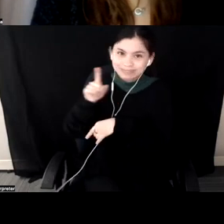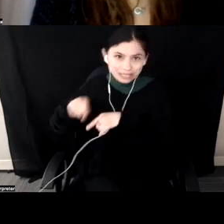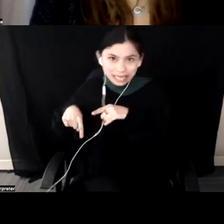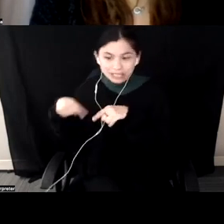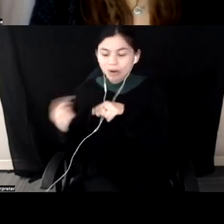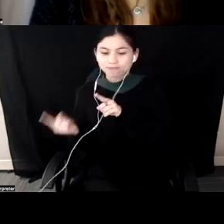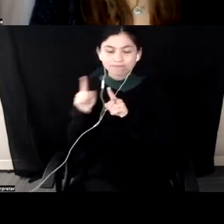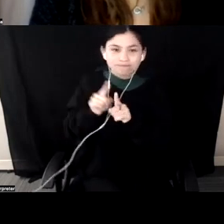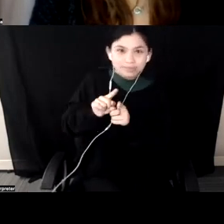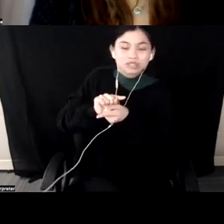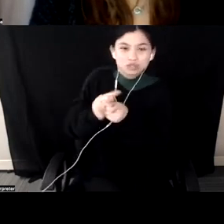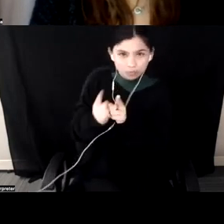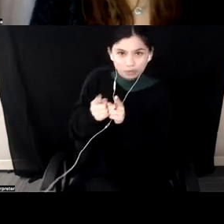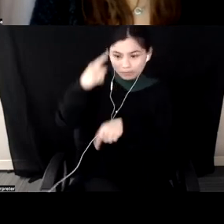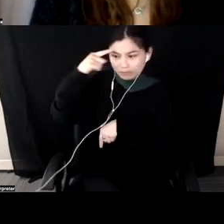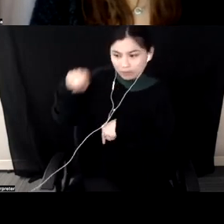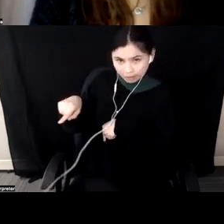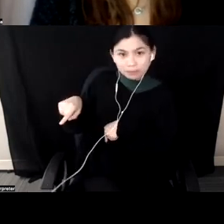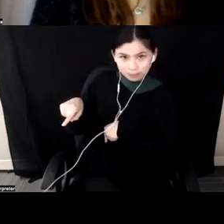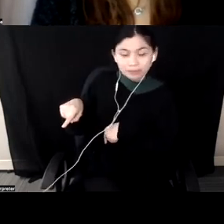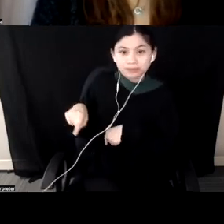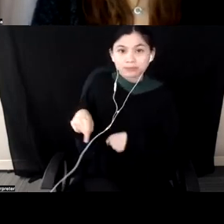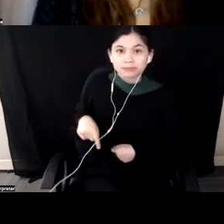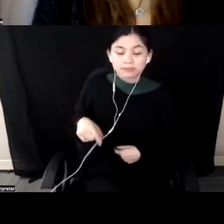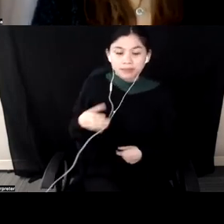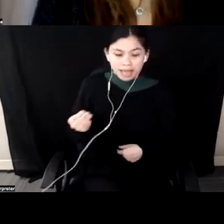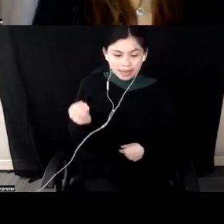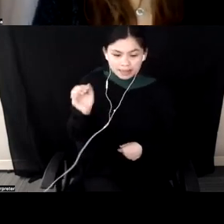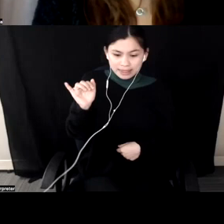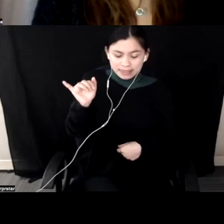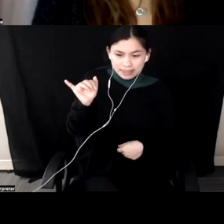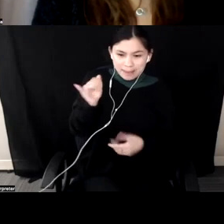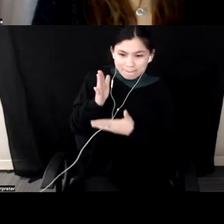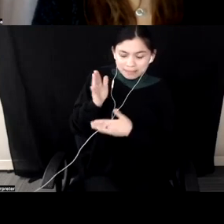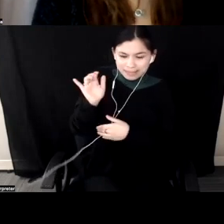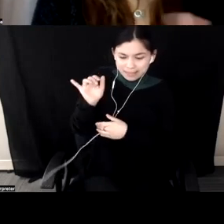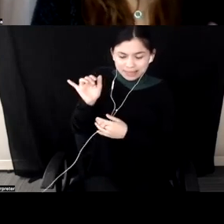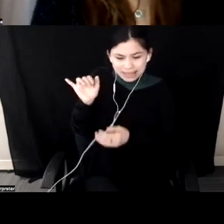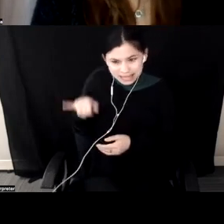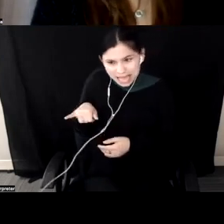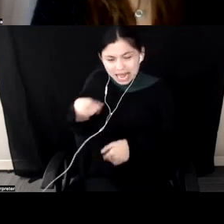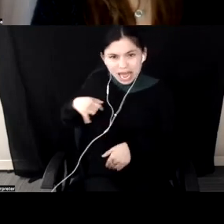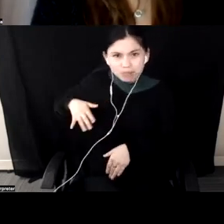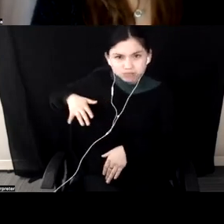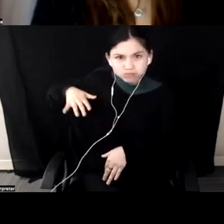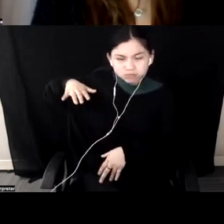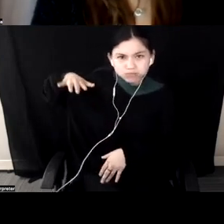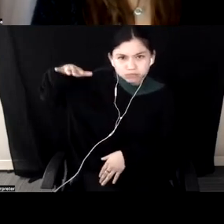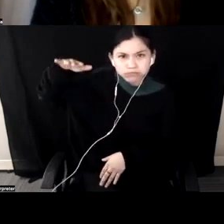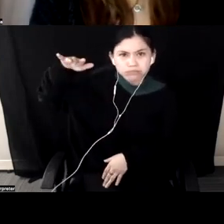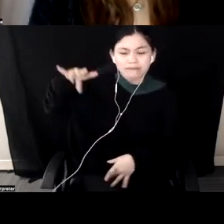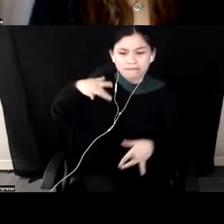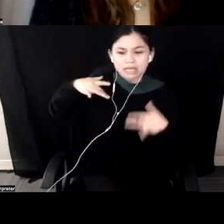role. Um, and within that, growing up, I blended more and more with